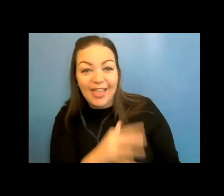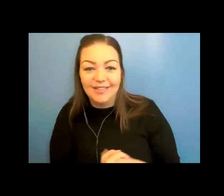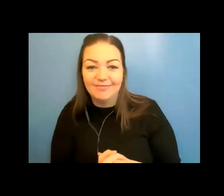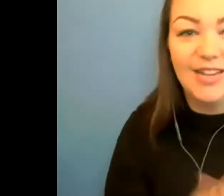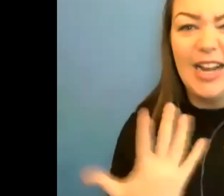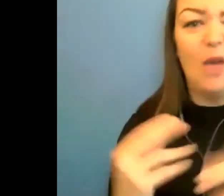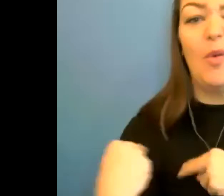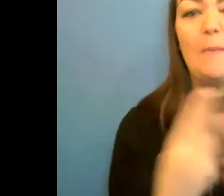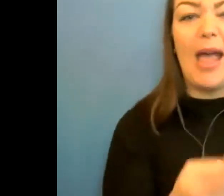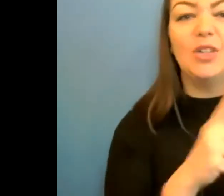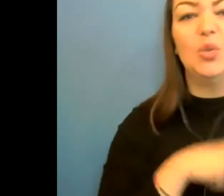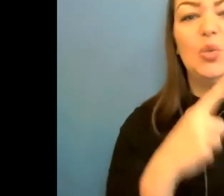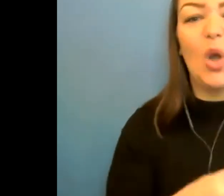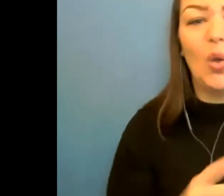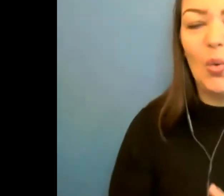pass back to Jo.